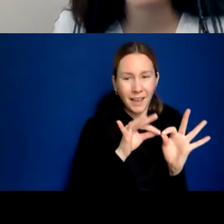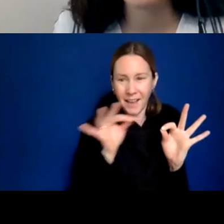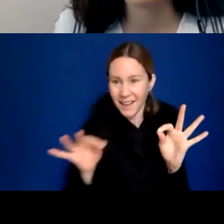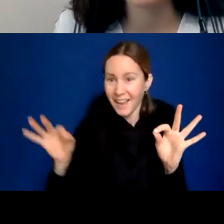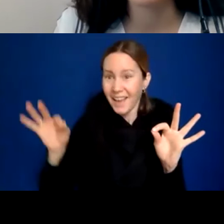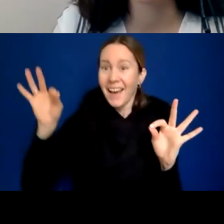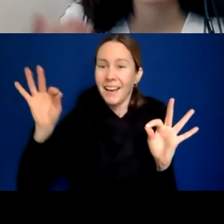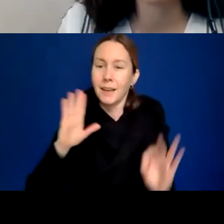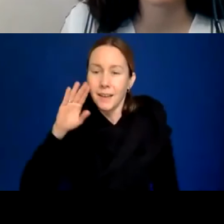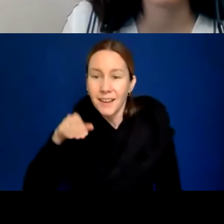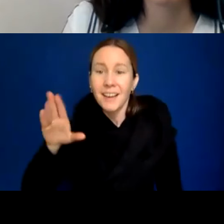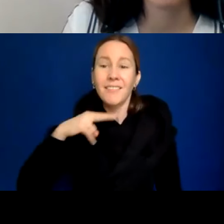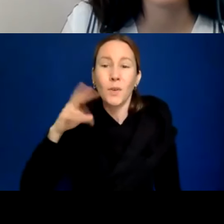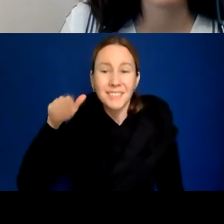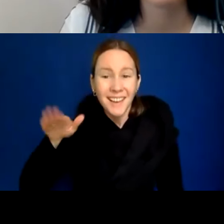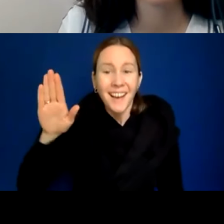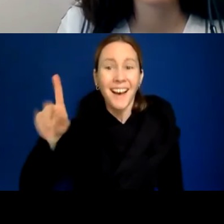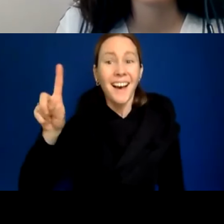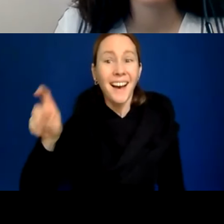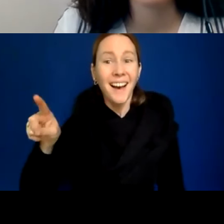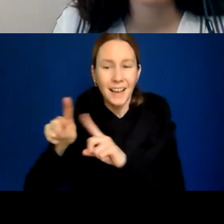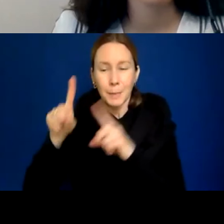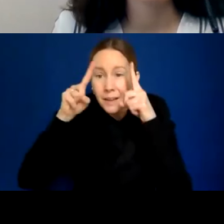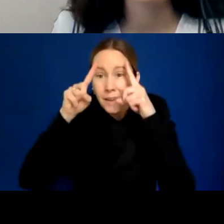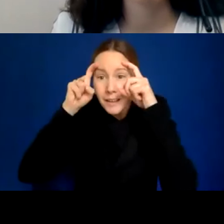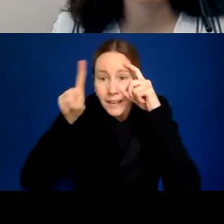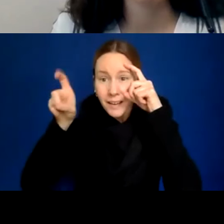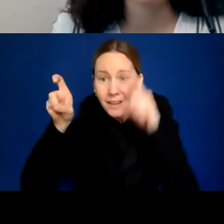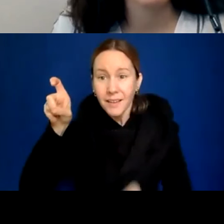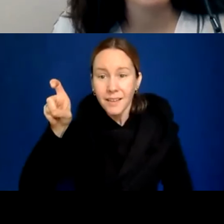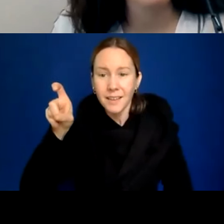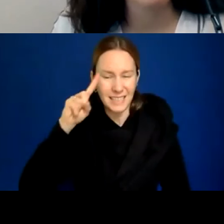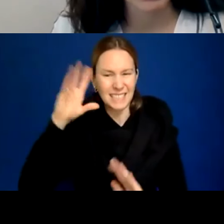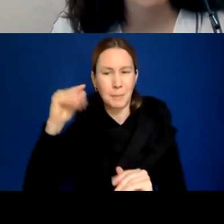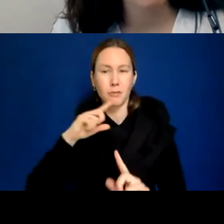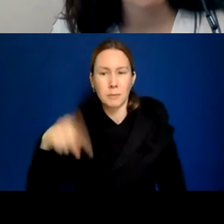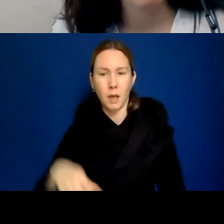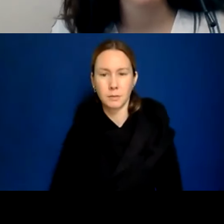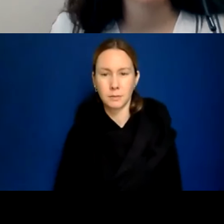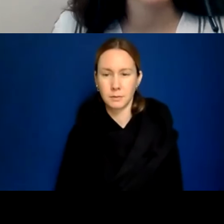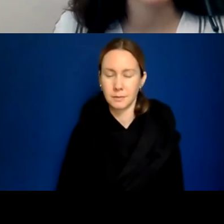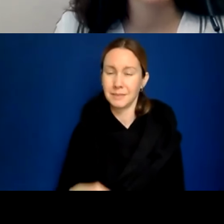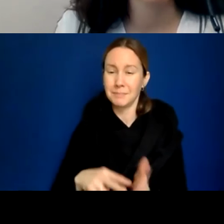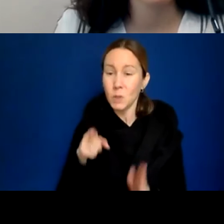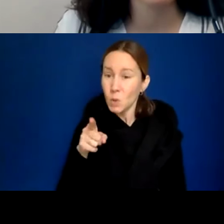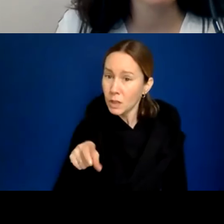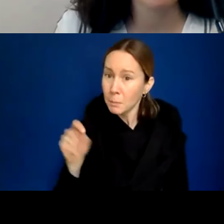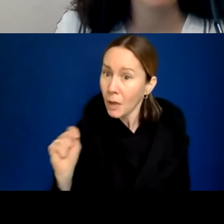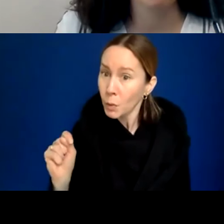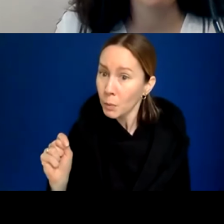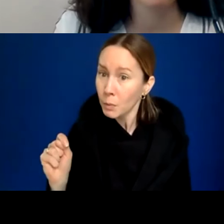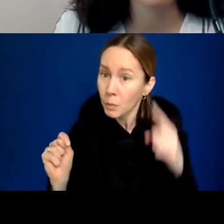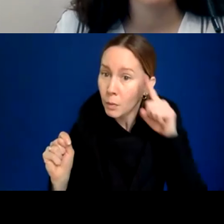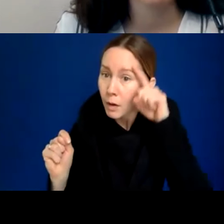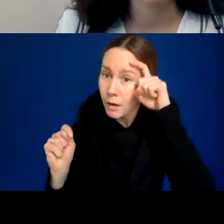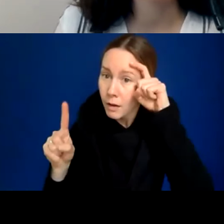we're asking a question and expect a response. So for example, do you need to go to the bathroom? Versus, do you need to go to the